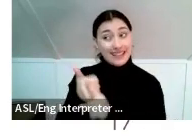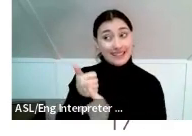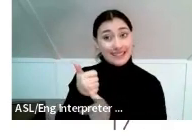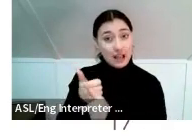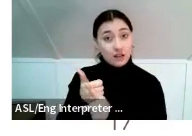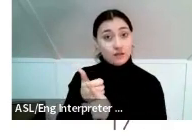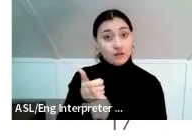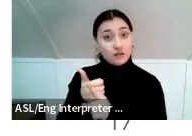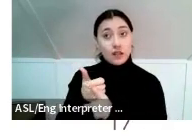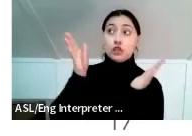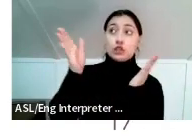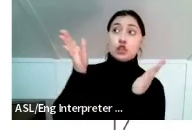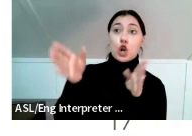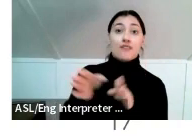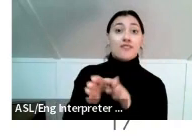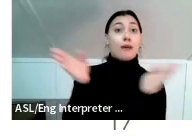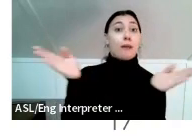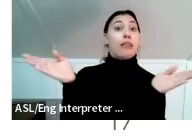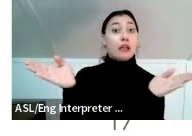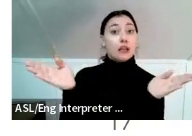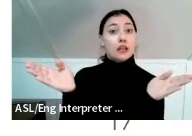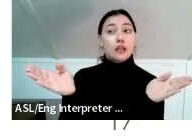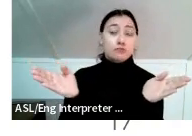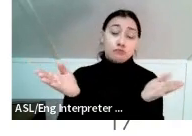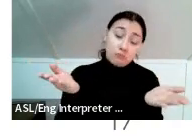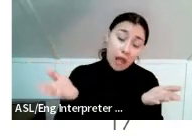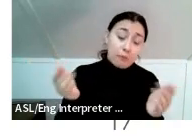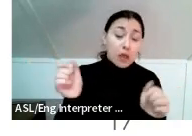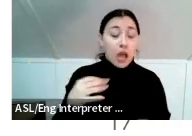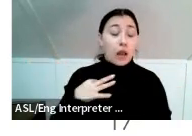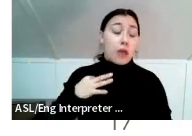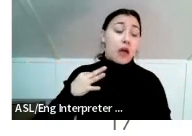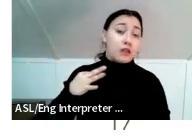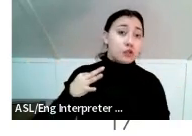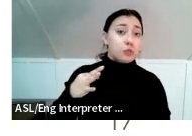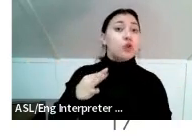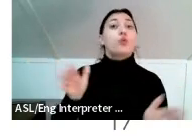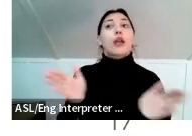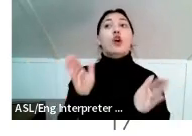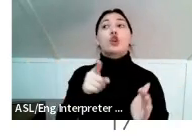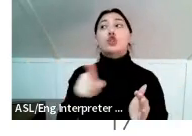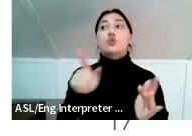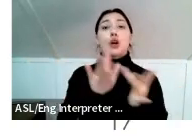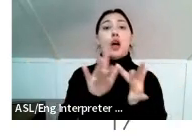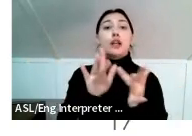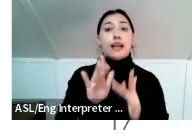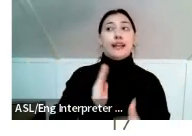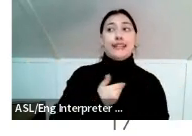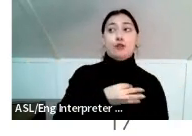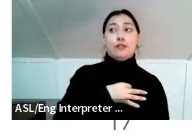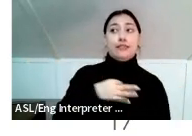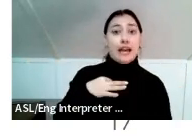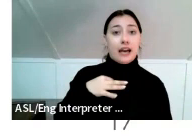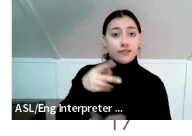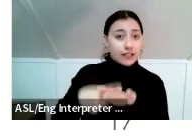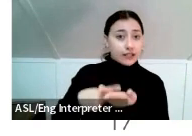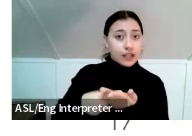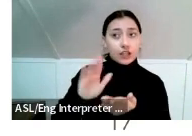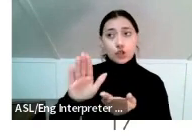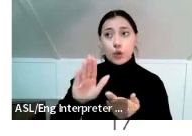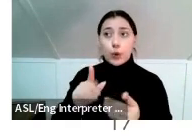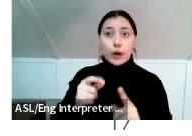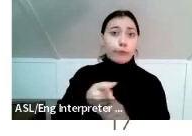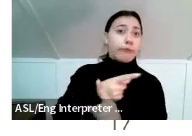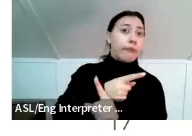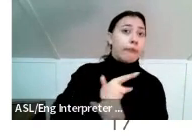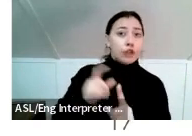then it certainly might be eligible. And we do encourage you to contact staff to discuss your particular unusual